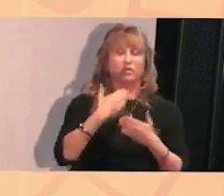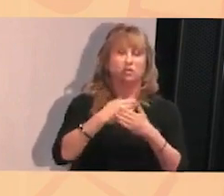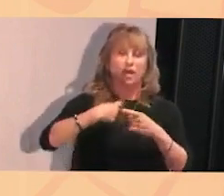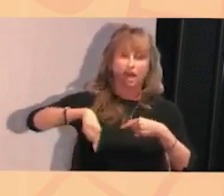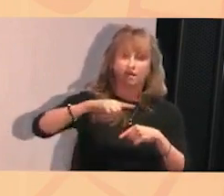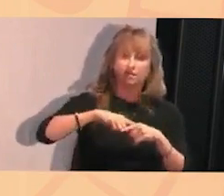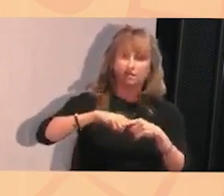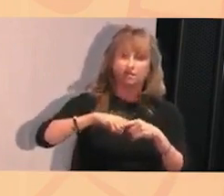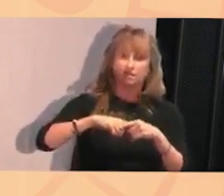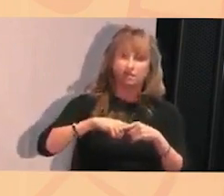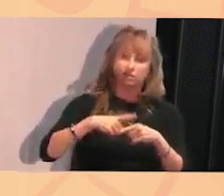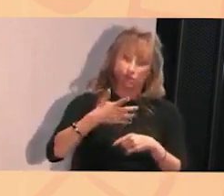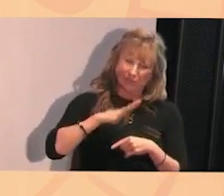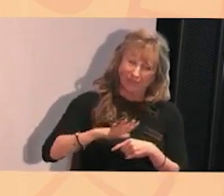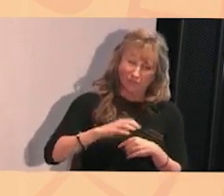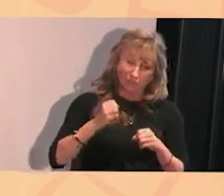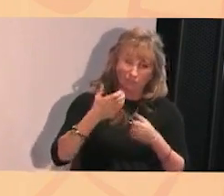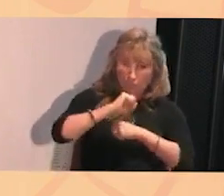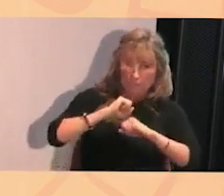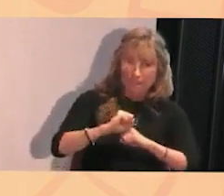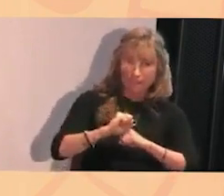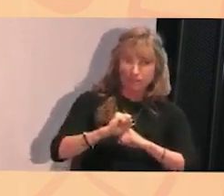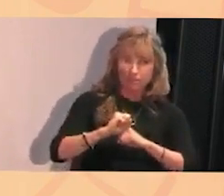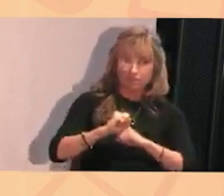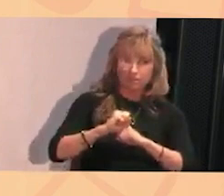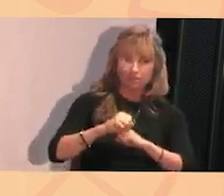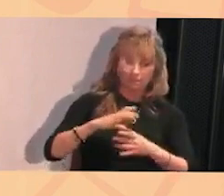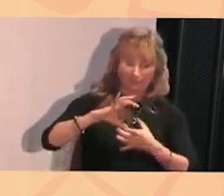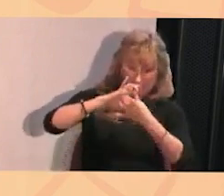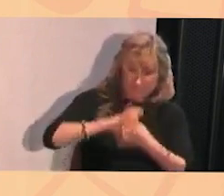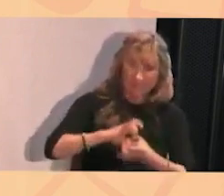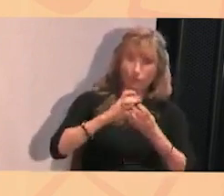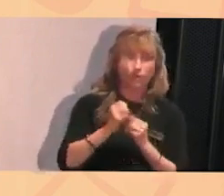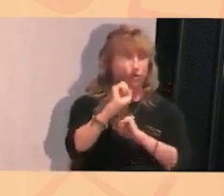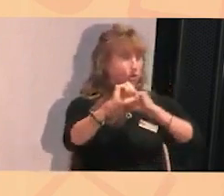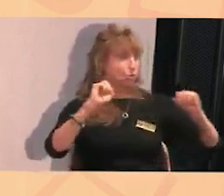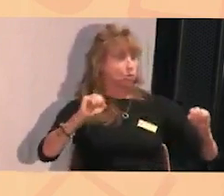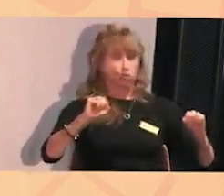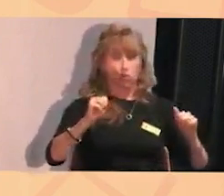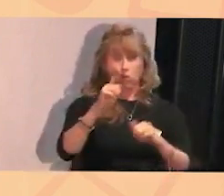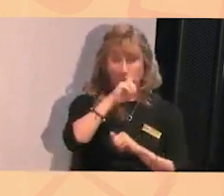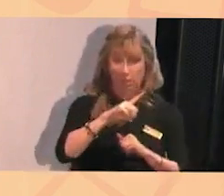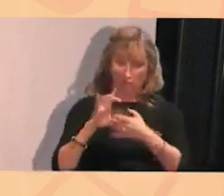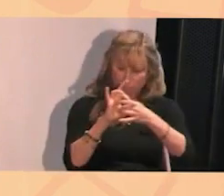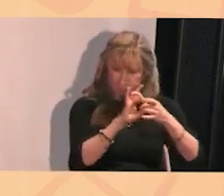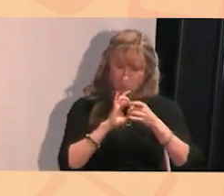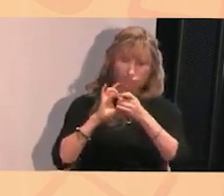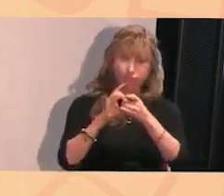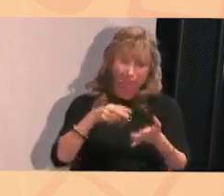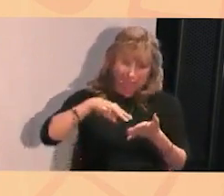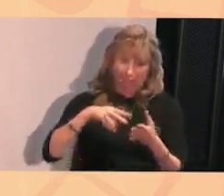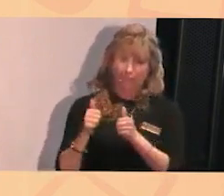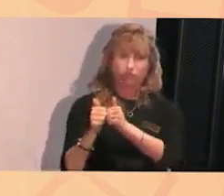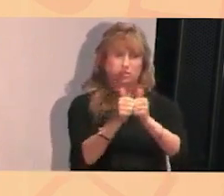things that tie you to your people. You stand, and we stand together as brothers and sisters, but we stand unified.